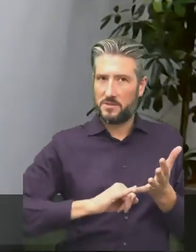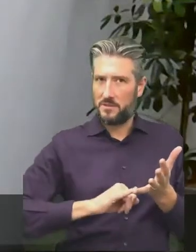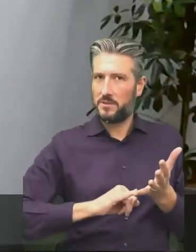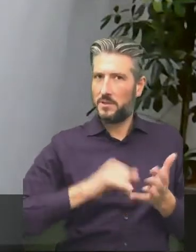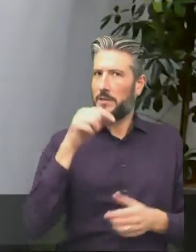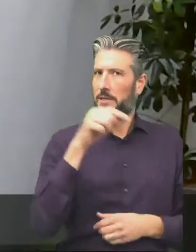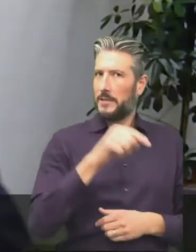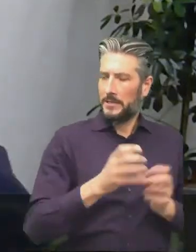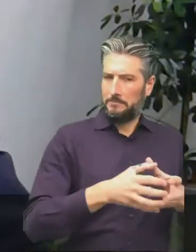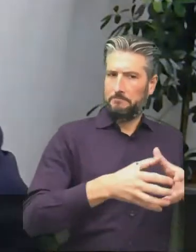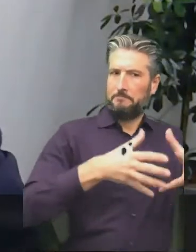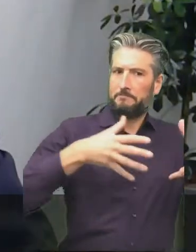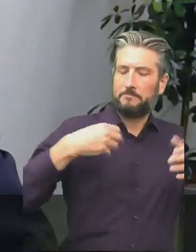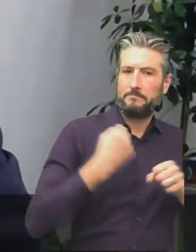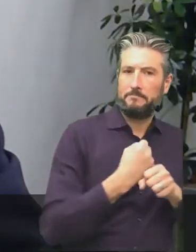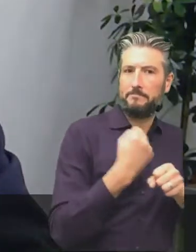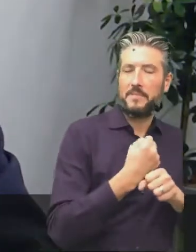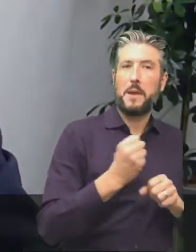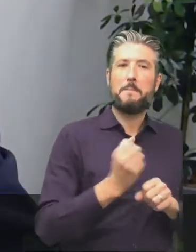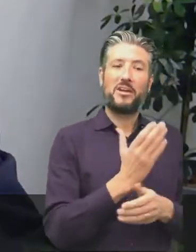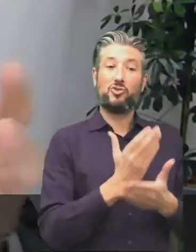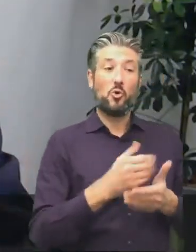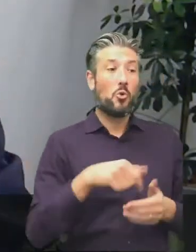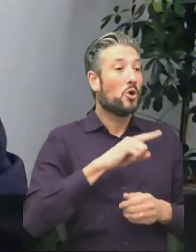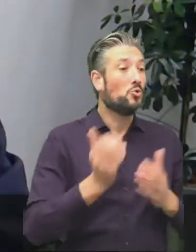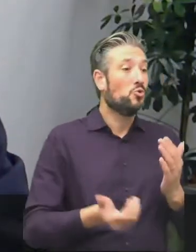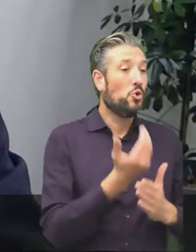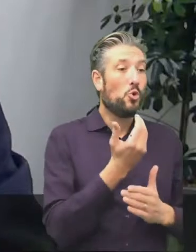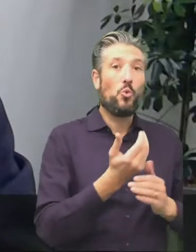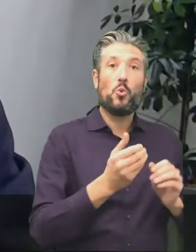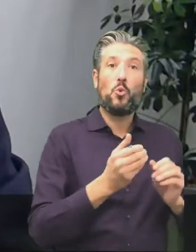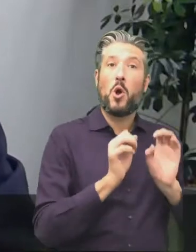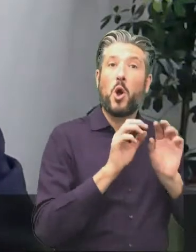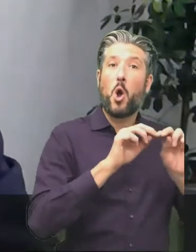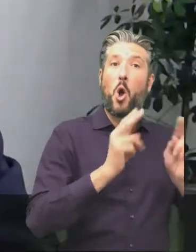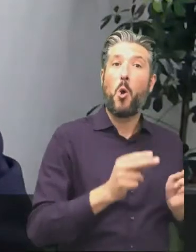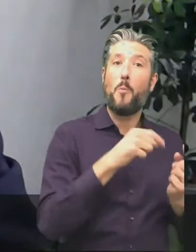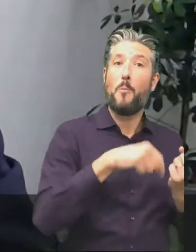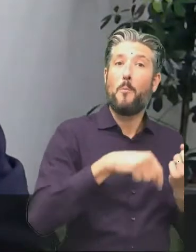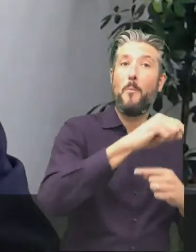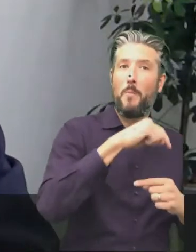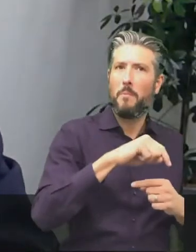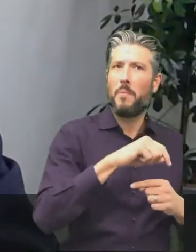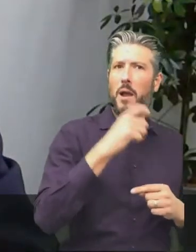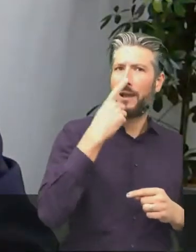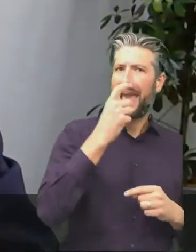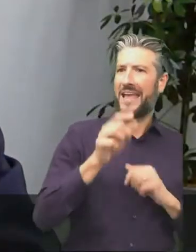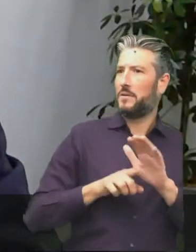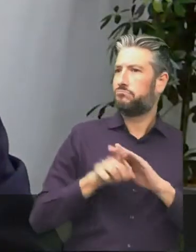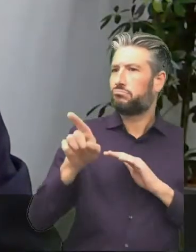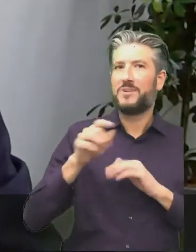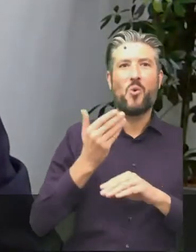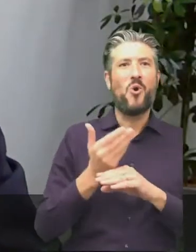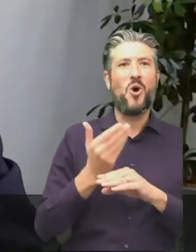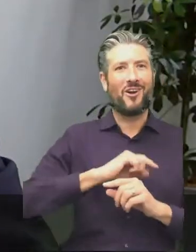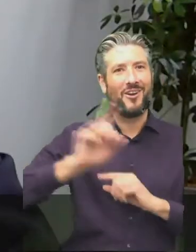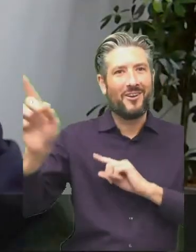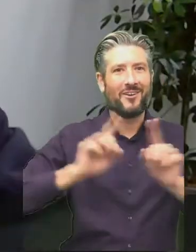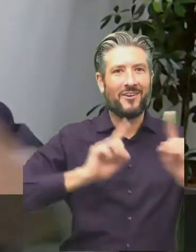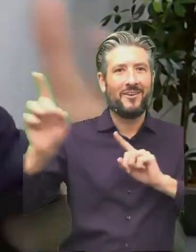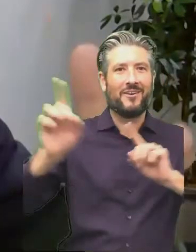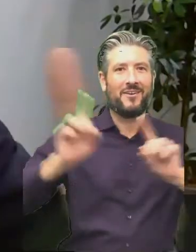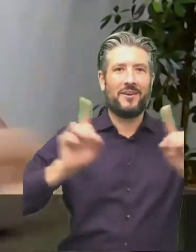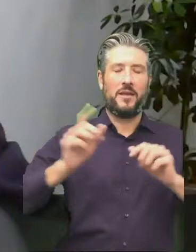homes getting from their homes to work. And the third example I can give you in relation to our commitment to invest in infrastructure is